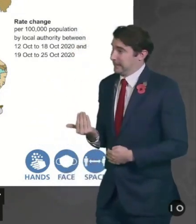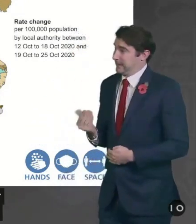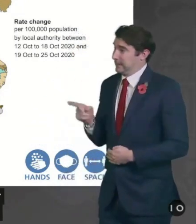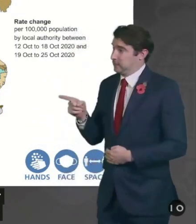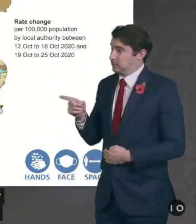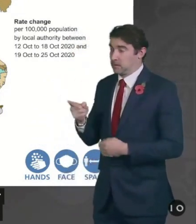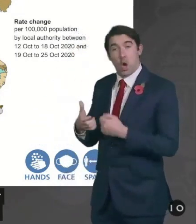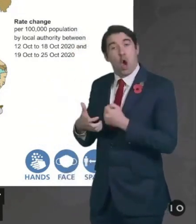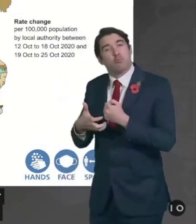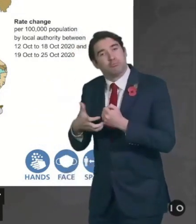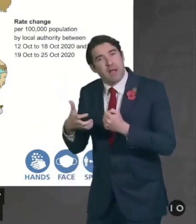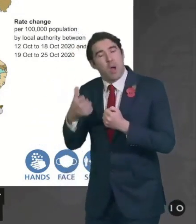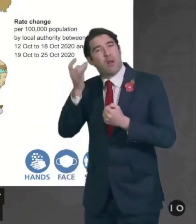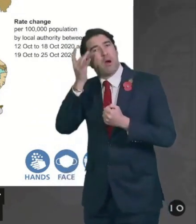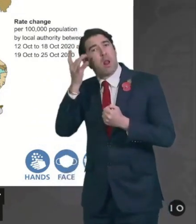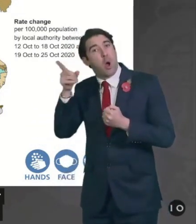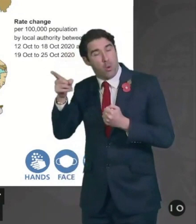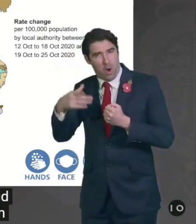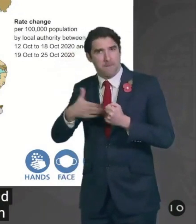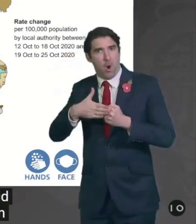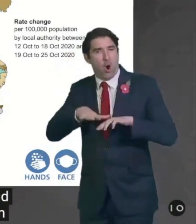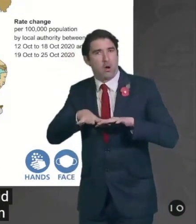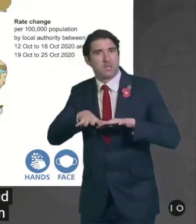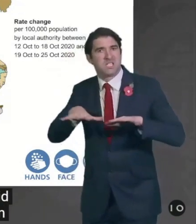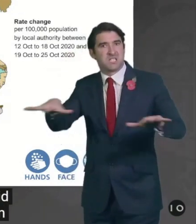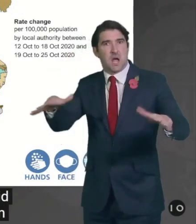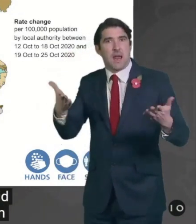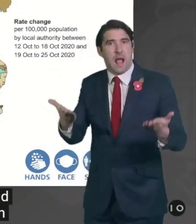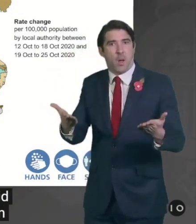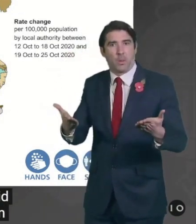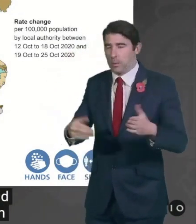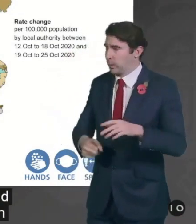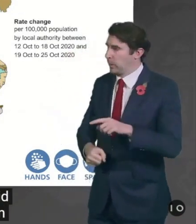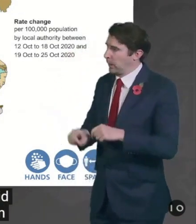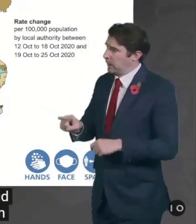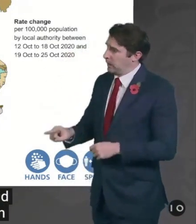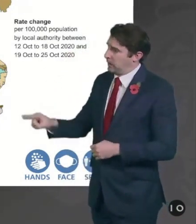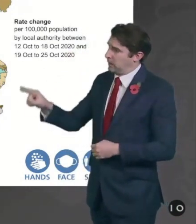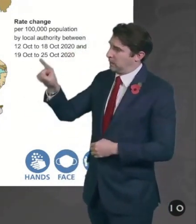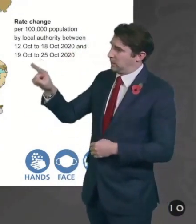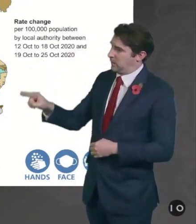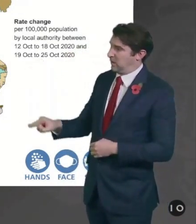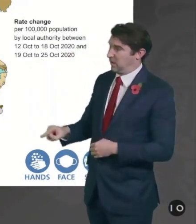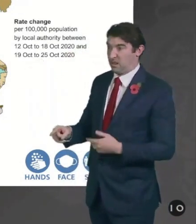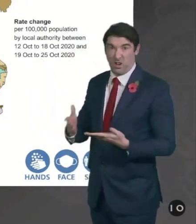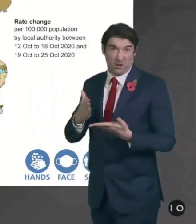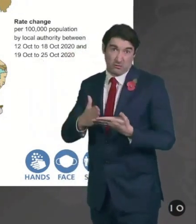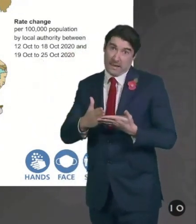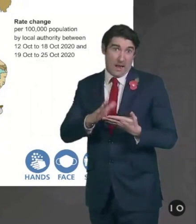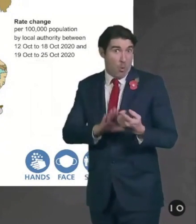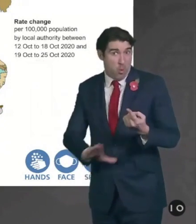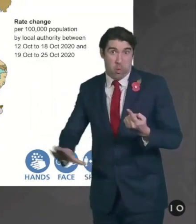colour, the more rapid the rate of increase. And again, across virtually the entire country now, there is a significant rate of